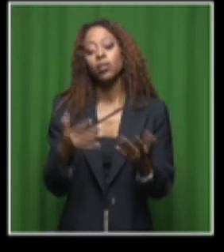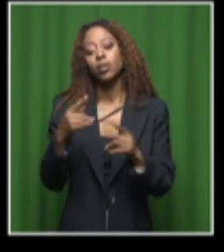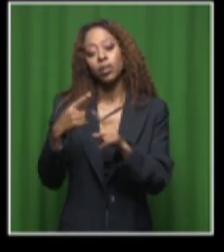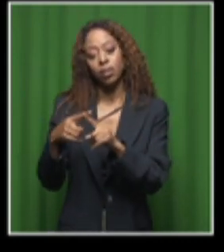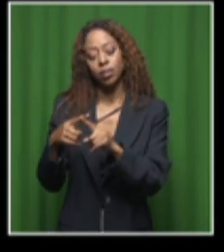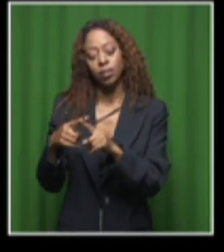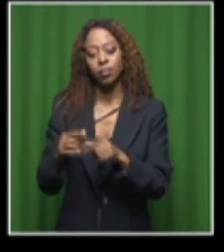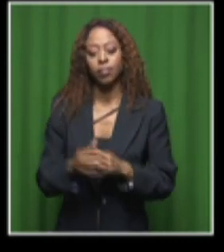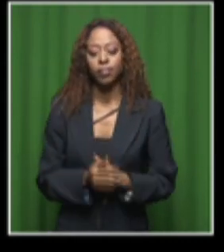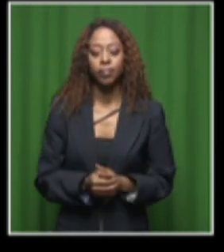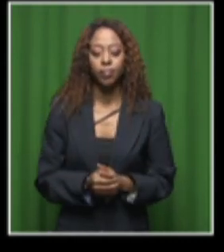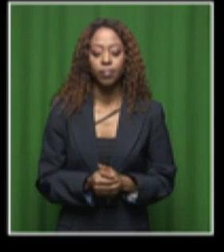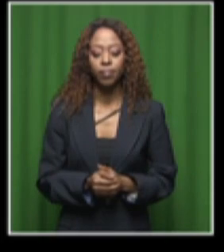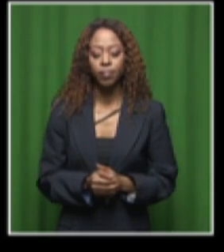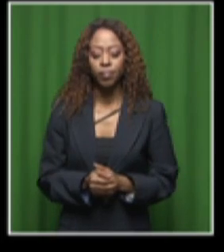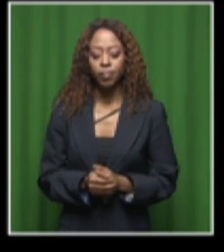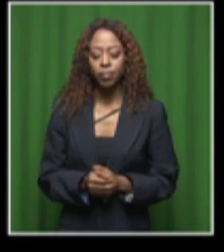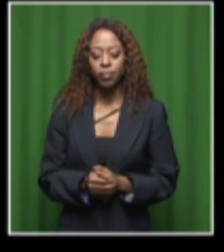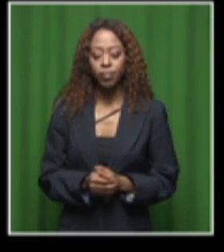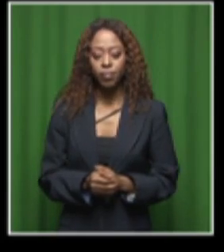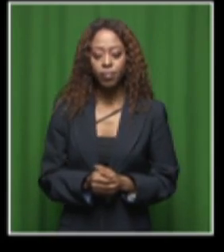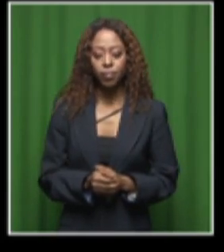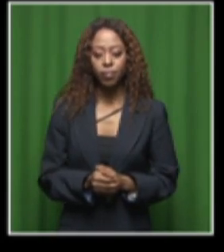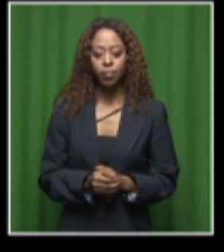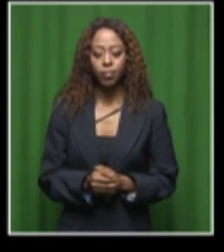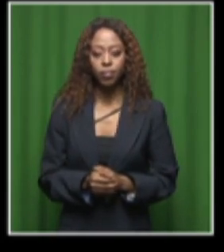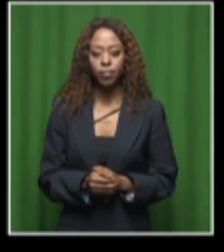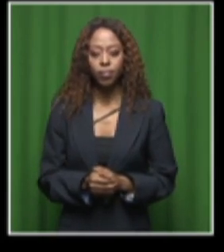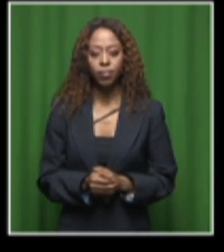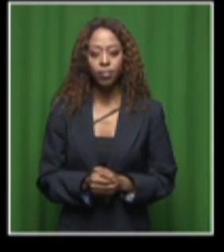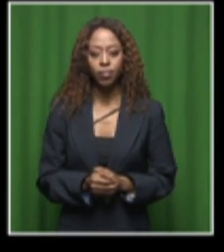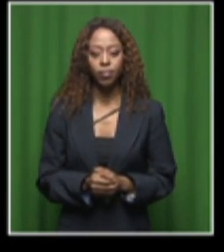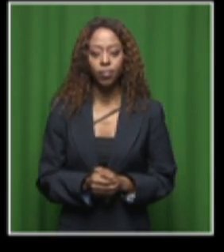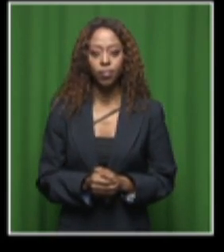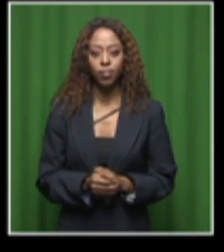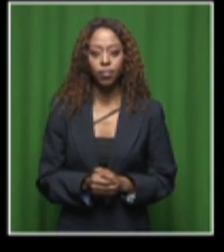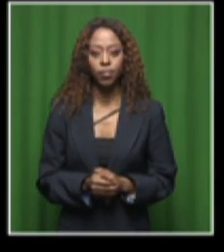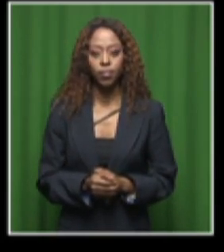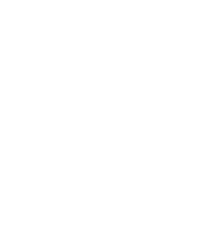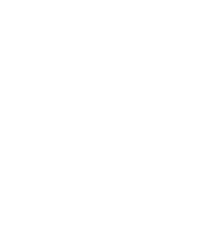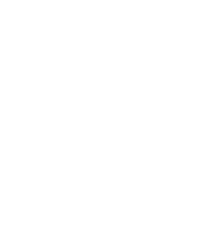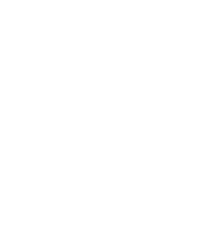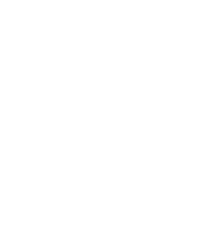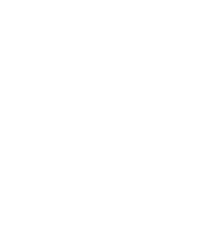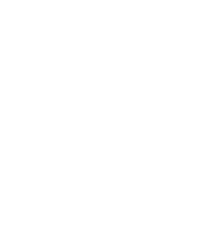X. Mosibudi Mojela, SABC News, Johannesburg.